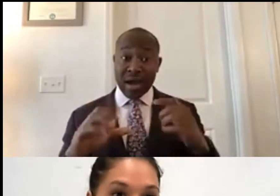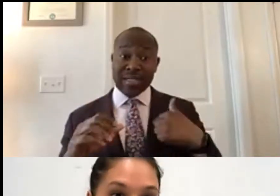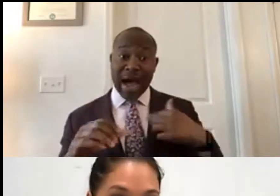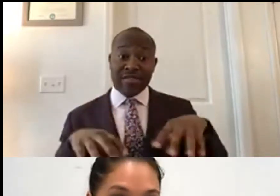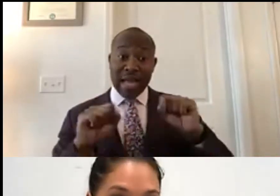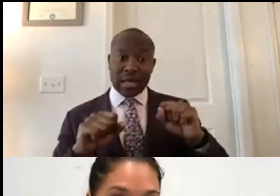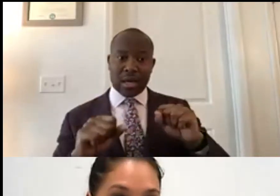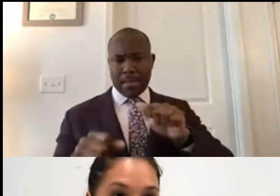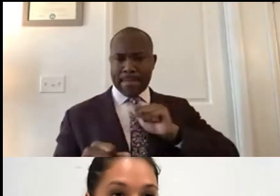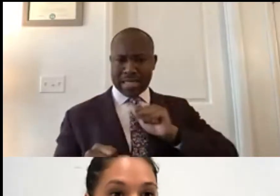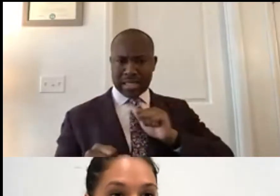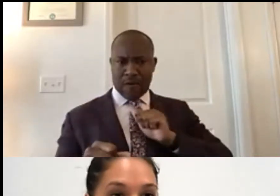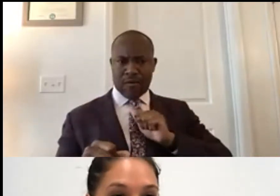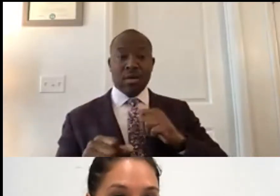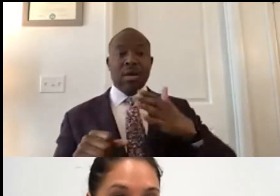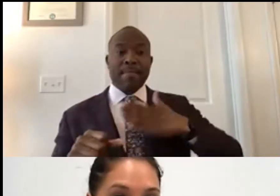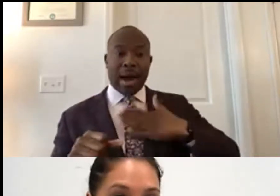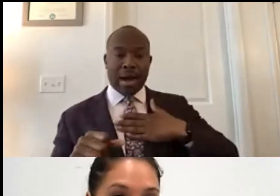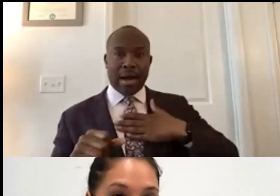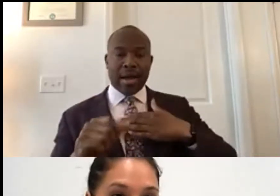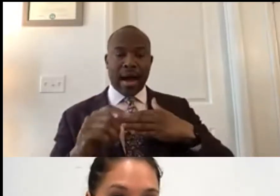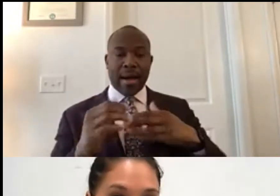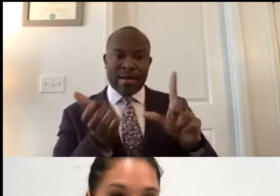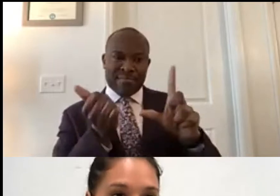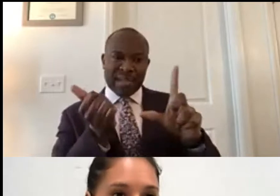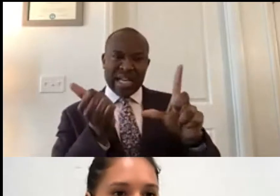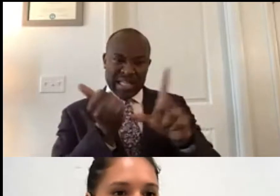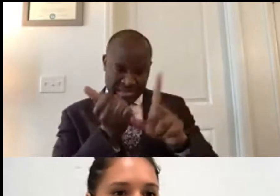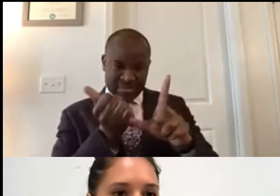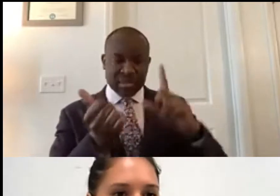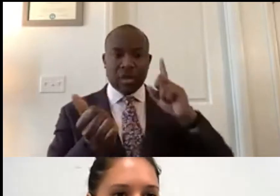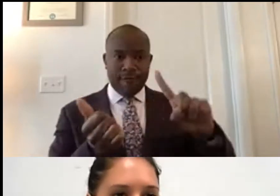this cannot happen. So what I've done is I have myself